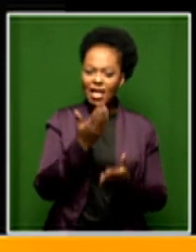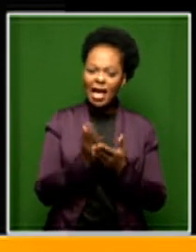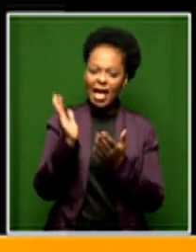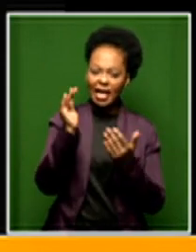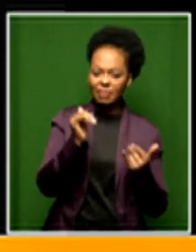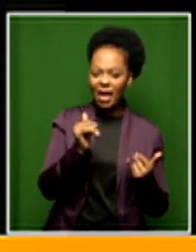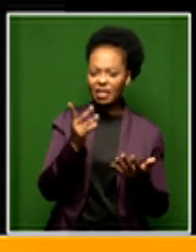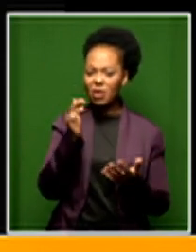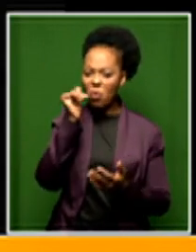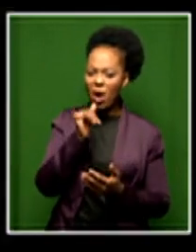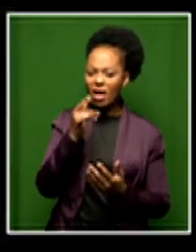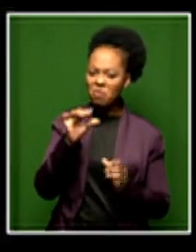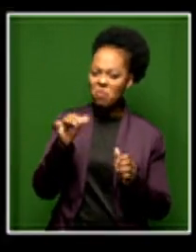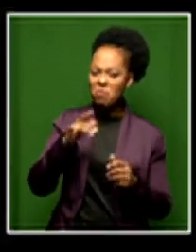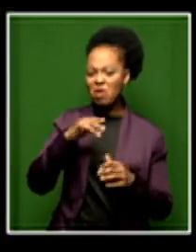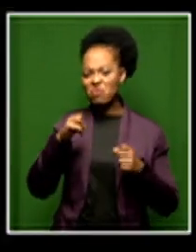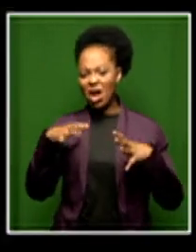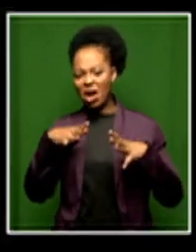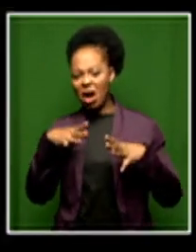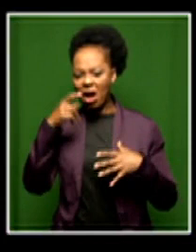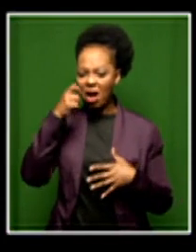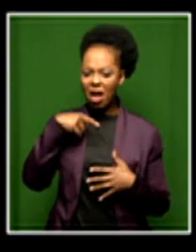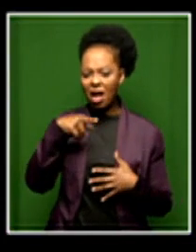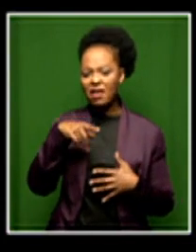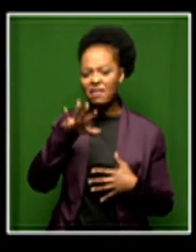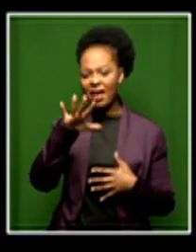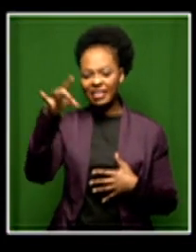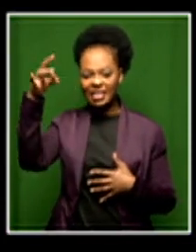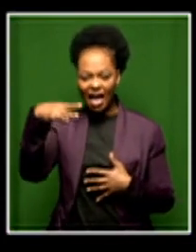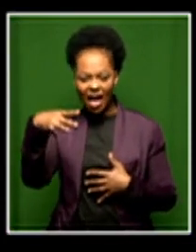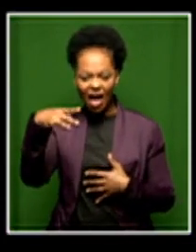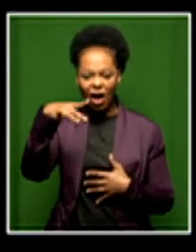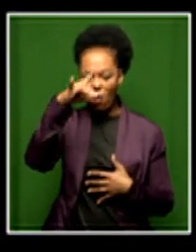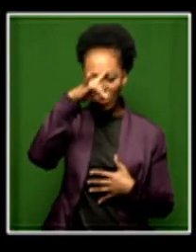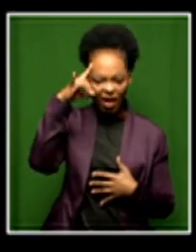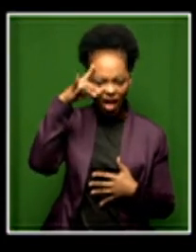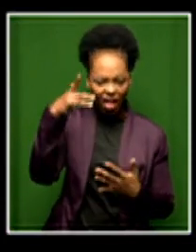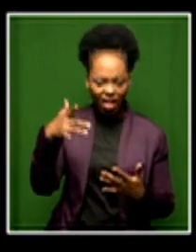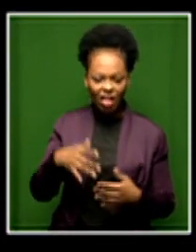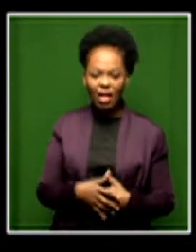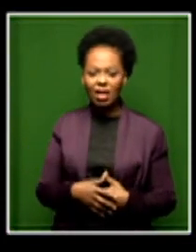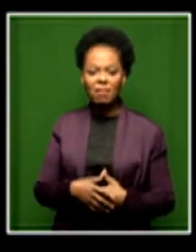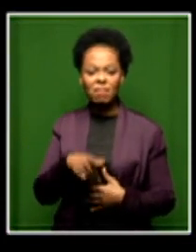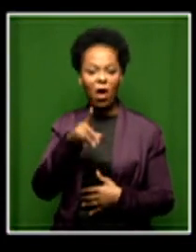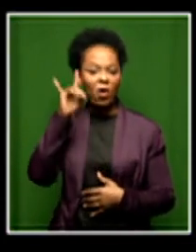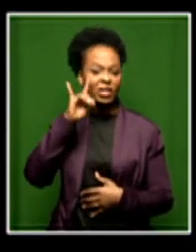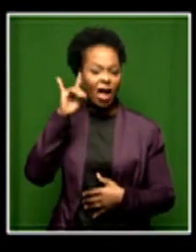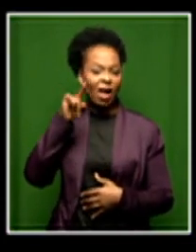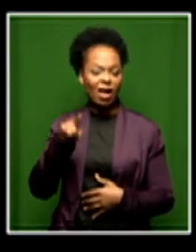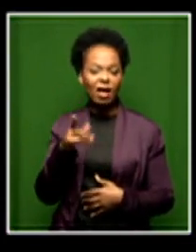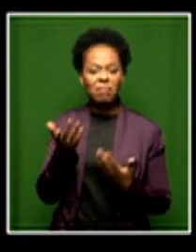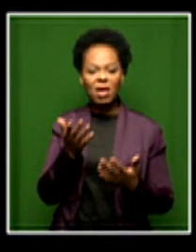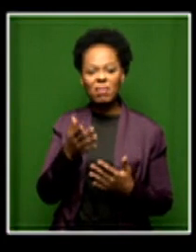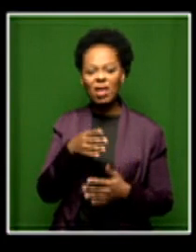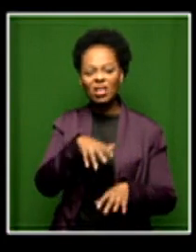to five-star dining hotels, five-star restaurants. You cannot expect gourmet meal in the